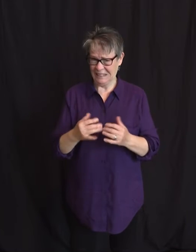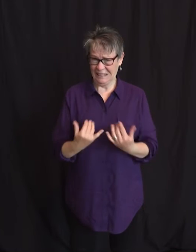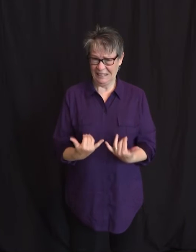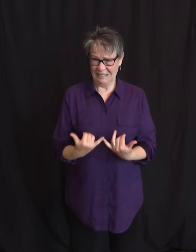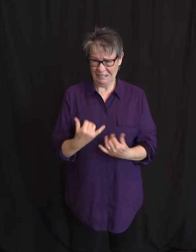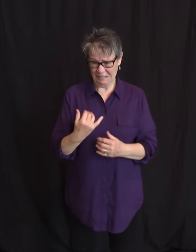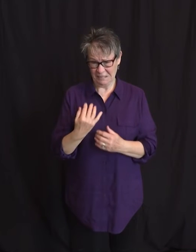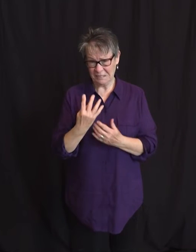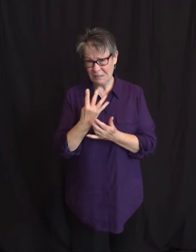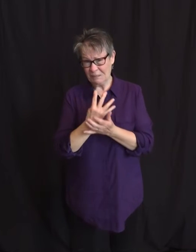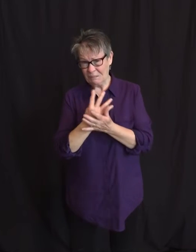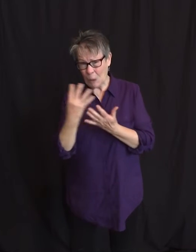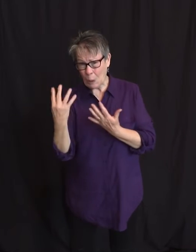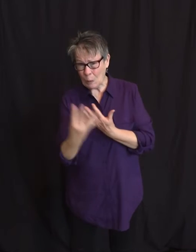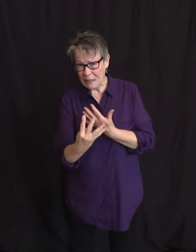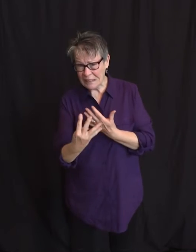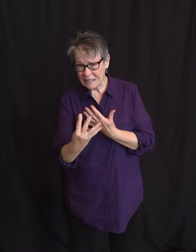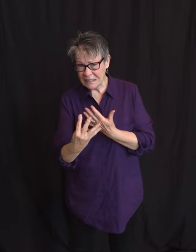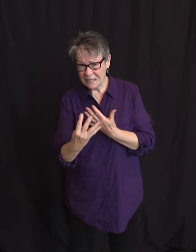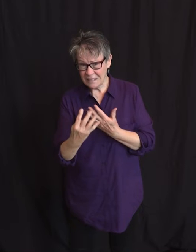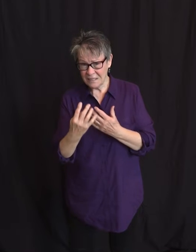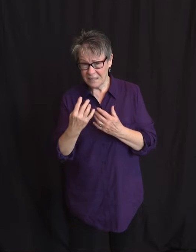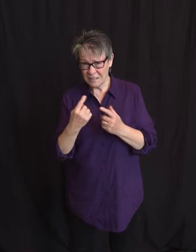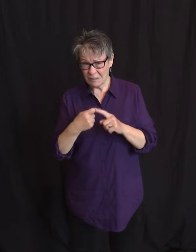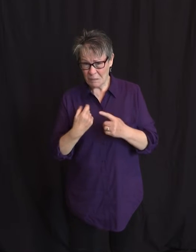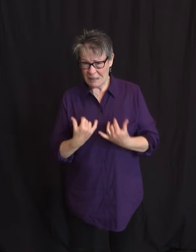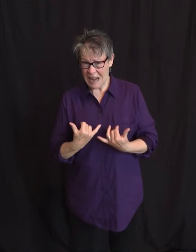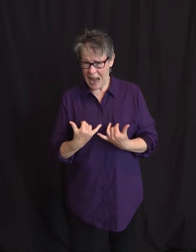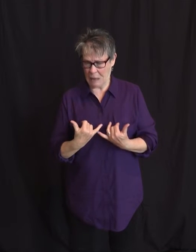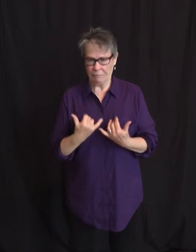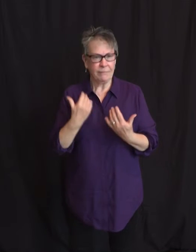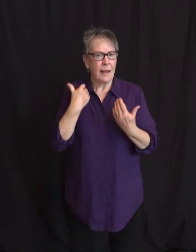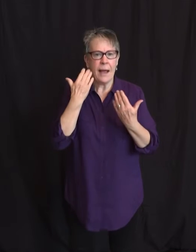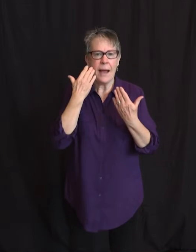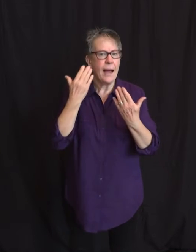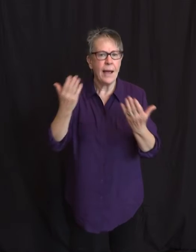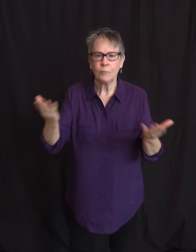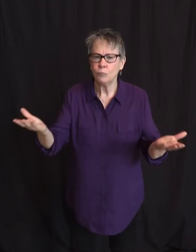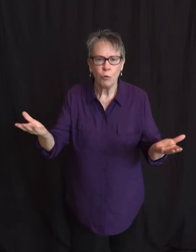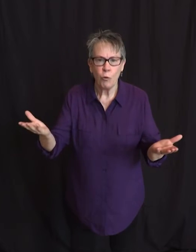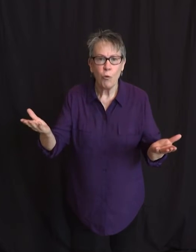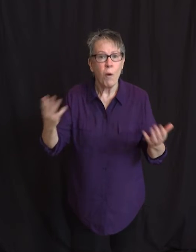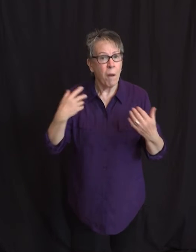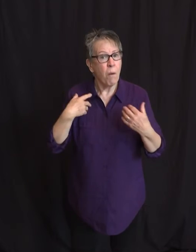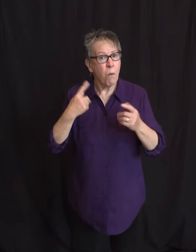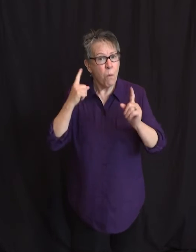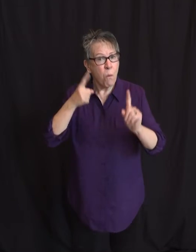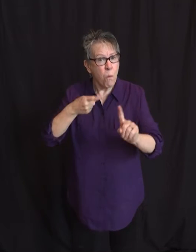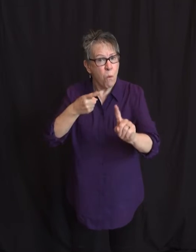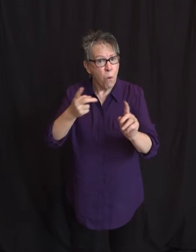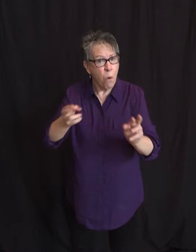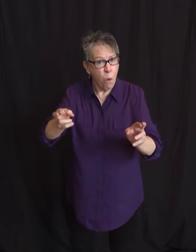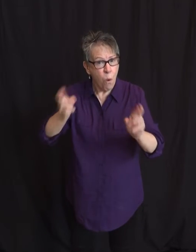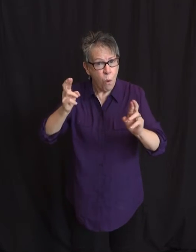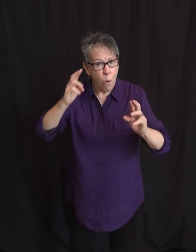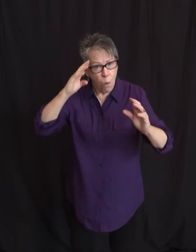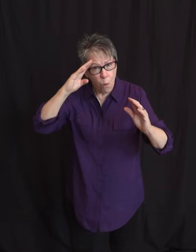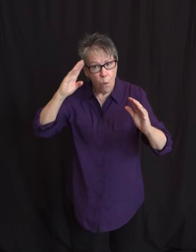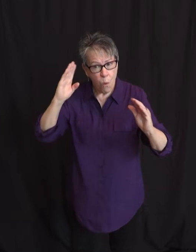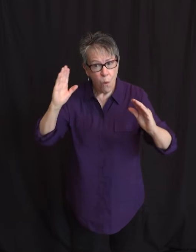I can't give you a full answer. I hope, as I've said many times, that we have some semblance of